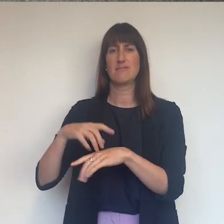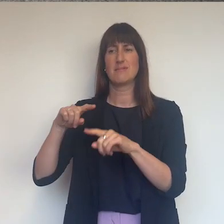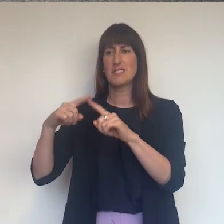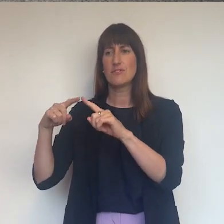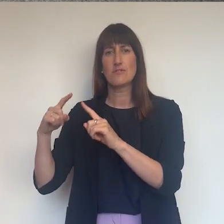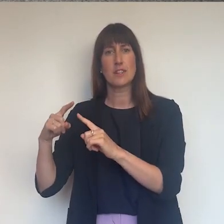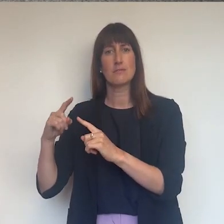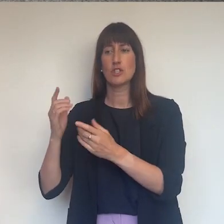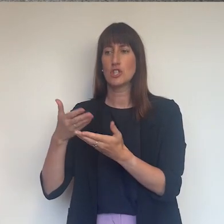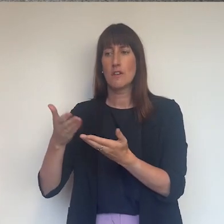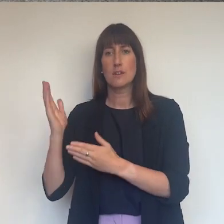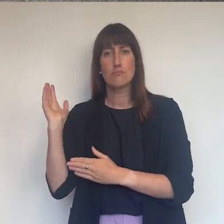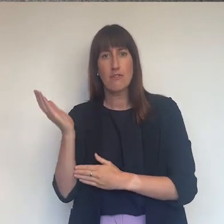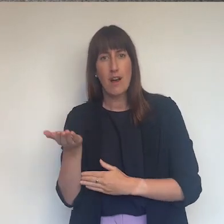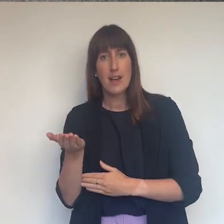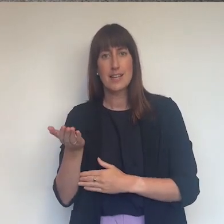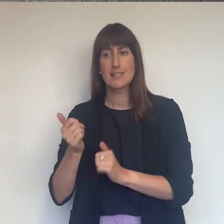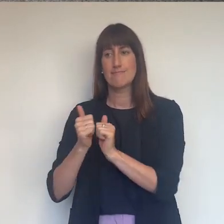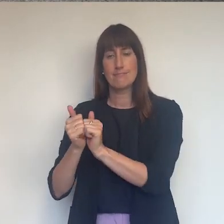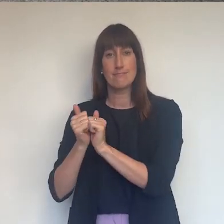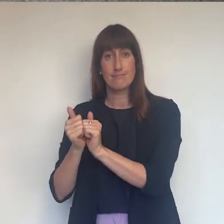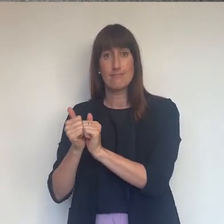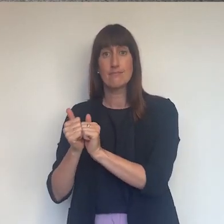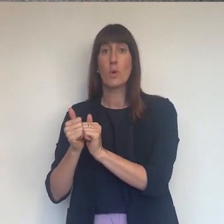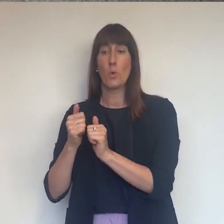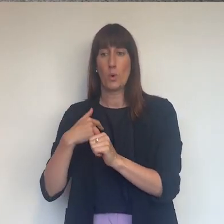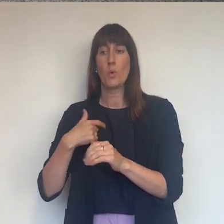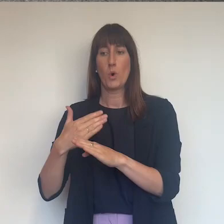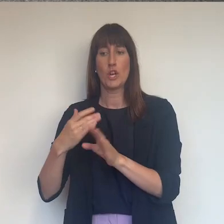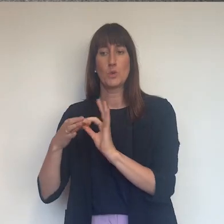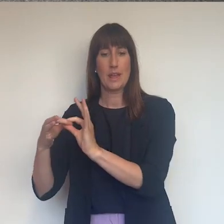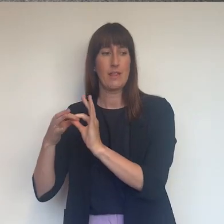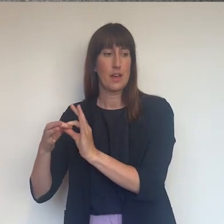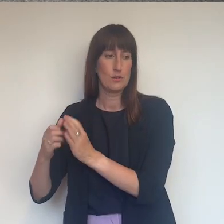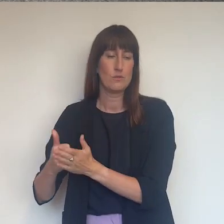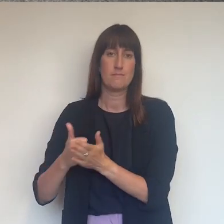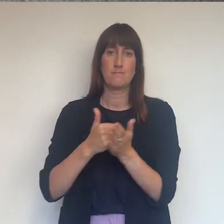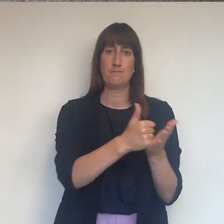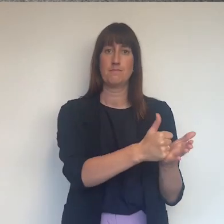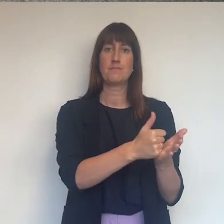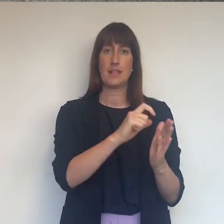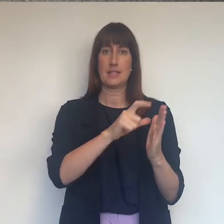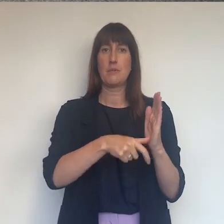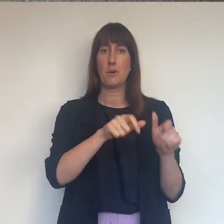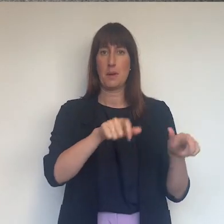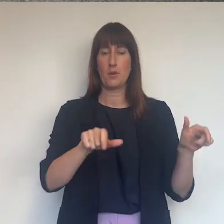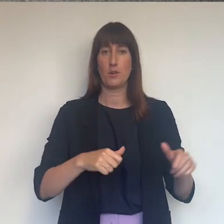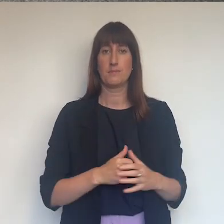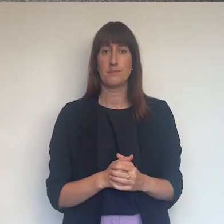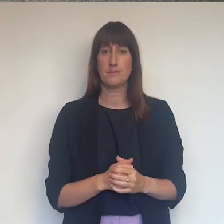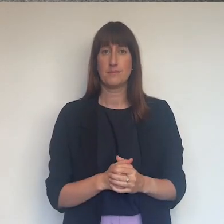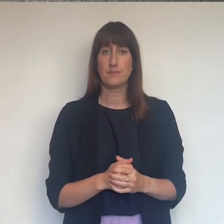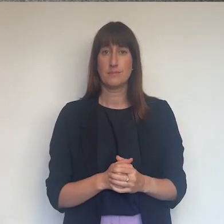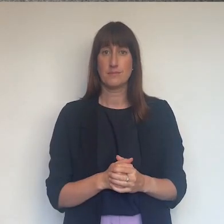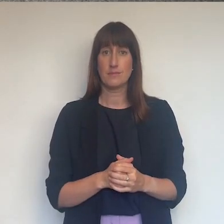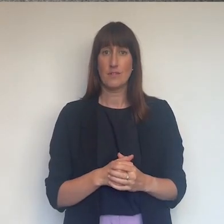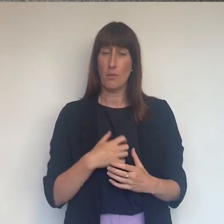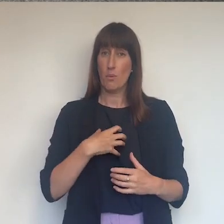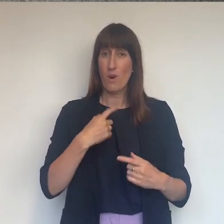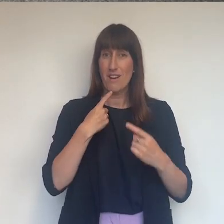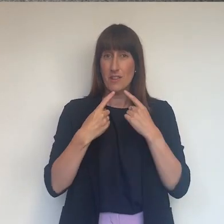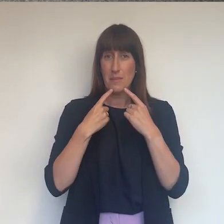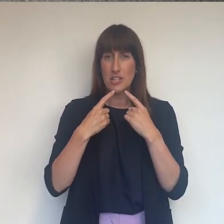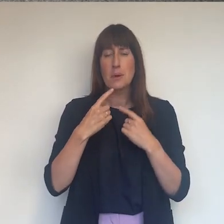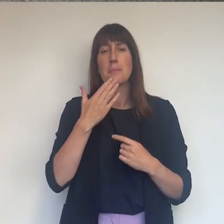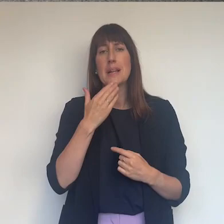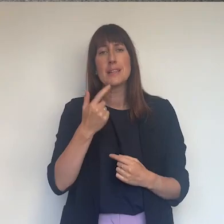agencies and allies over the next coming days and weeks. Please keep checking our Facebook